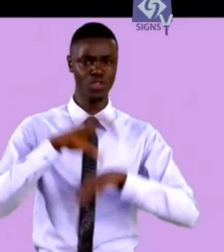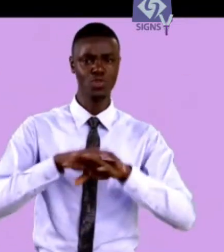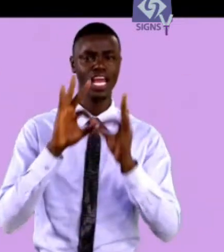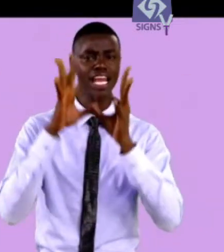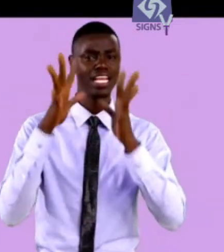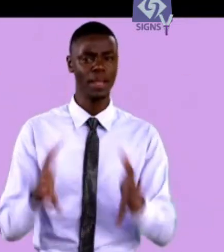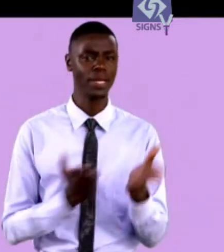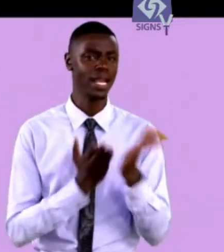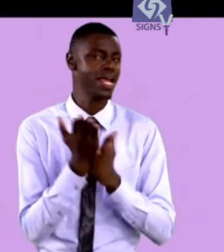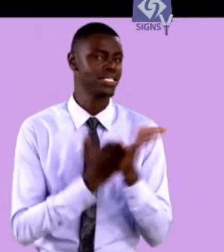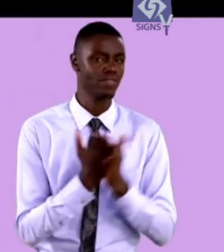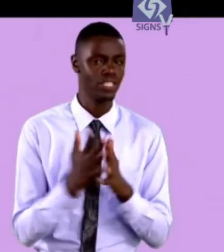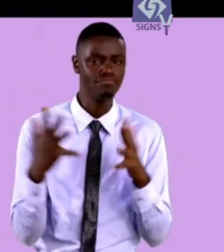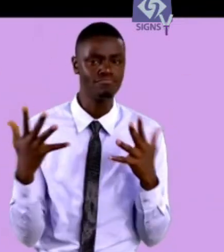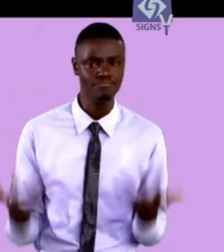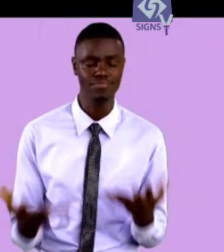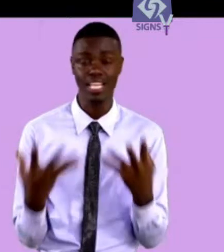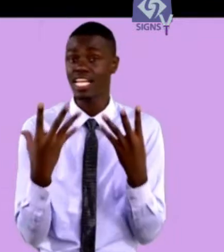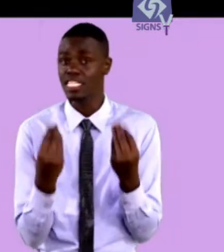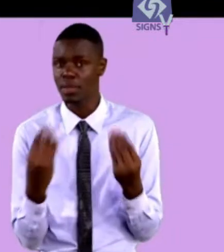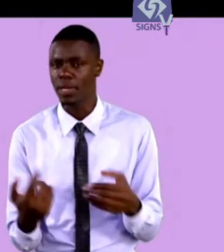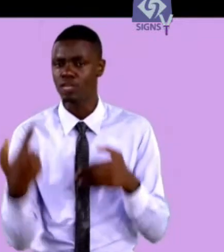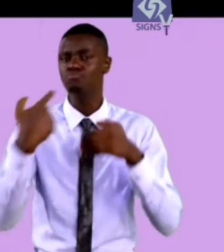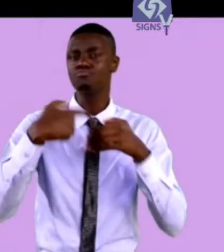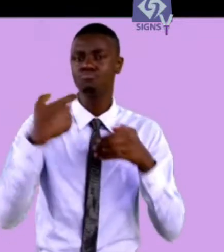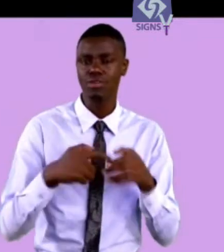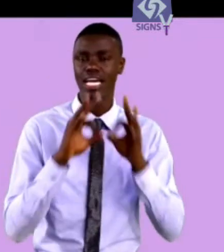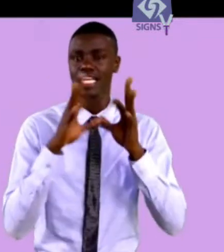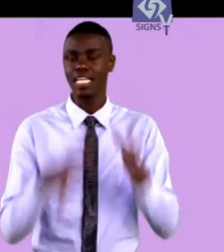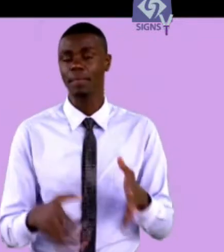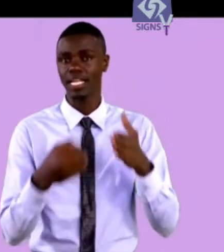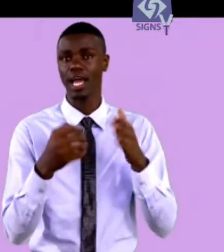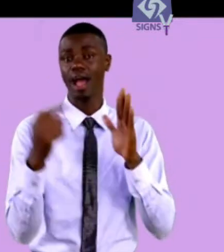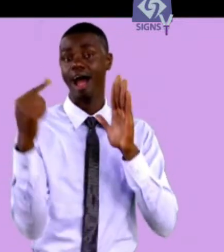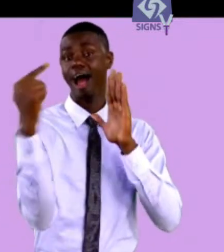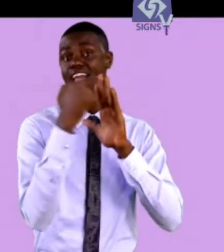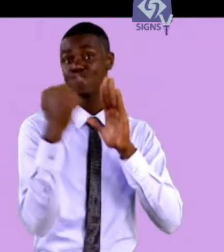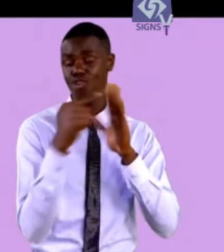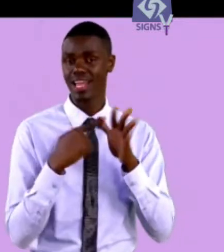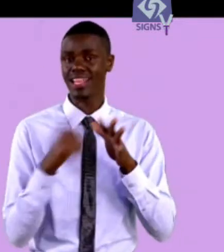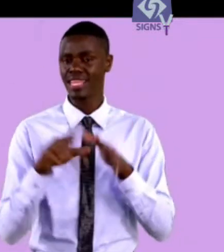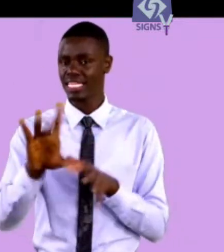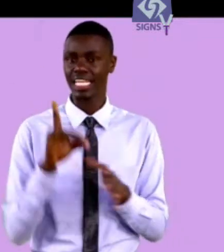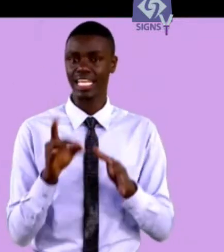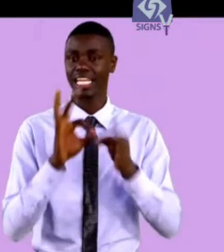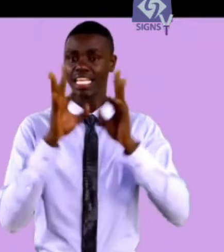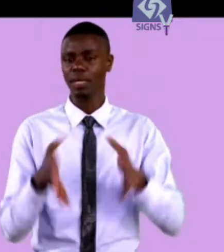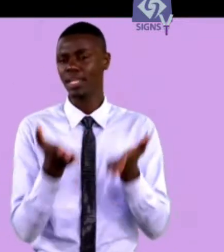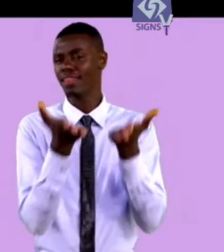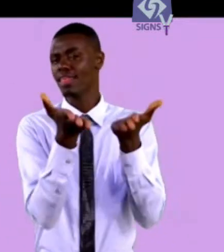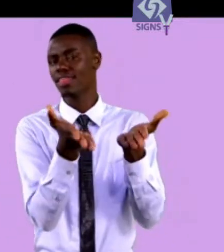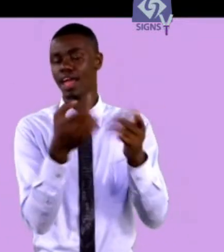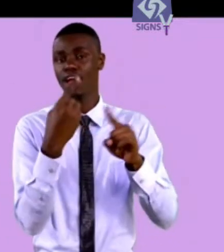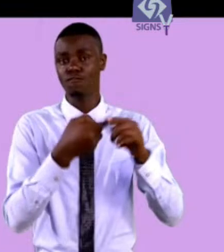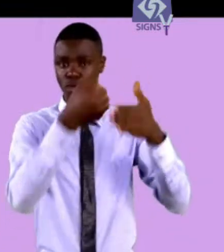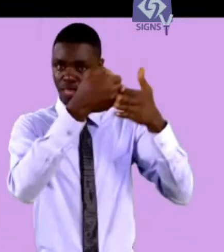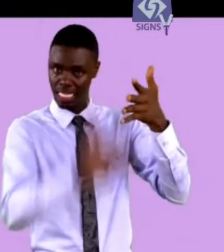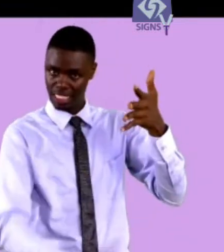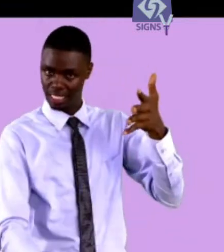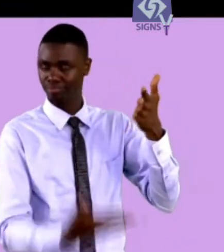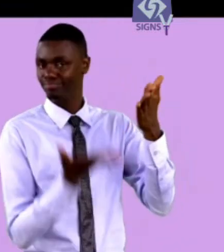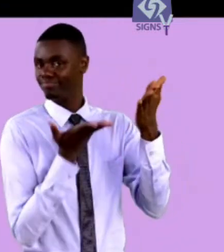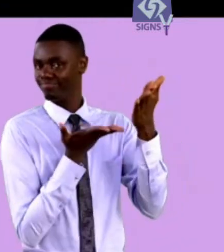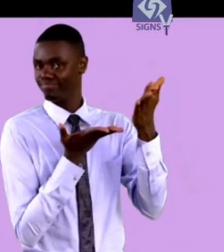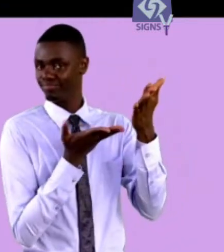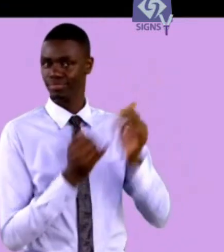To get an interpreter's services, simply click on the interpreter's icon and select an available interpreters